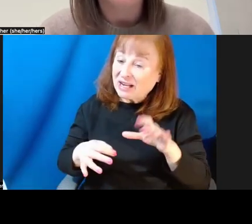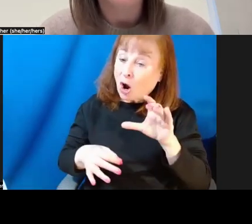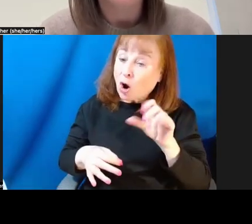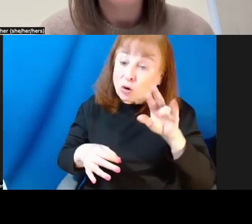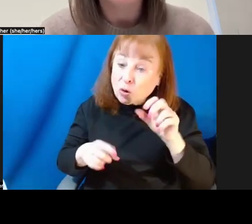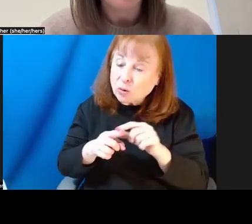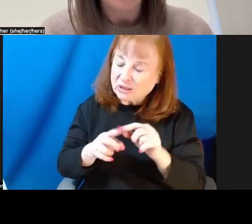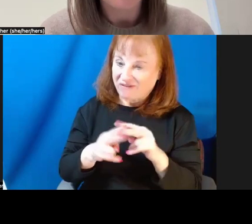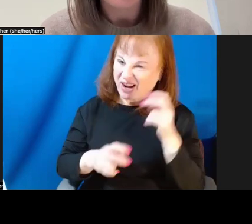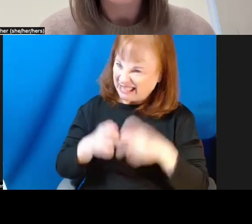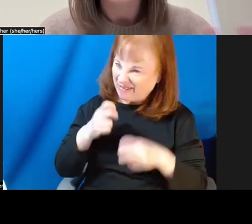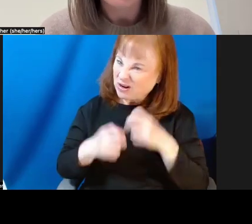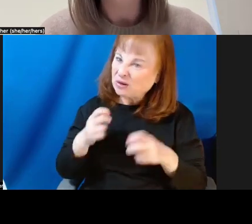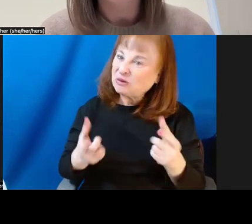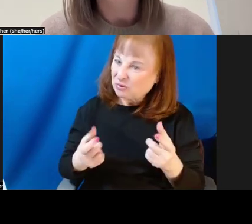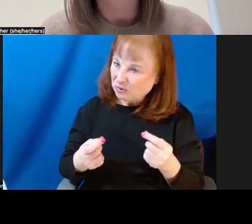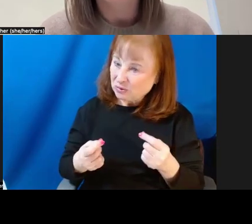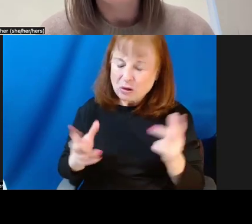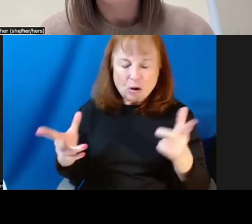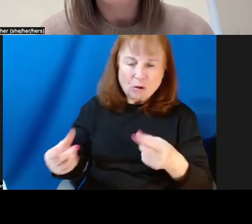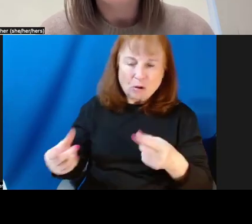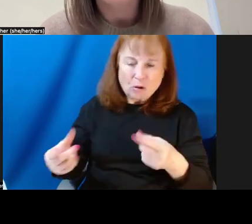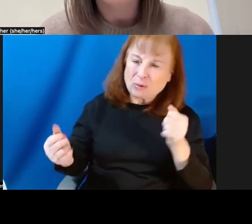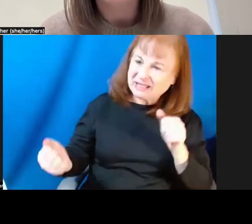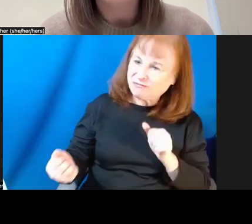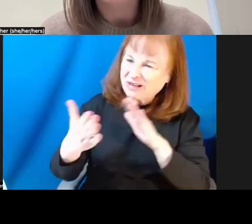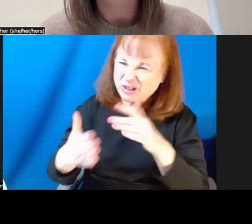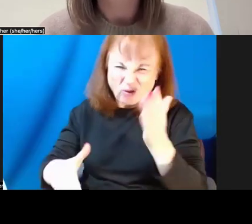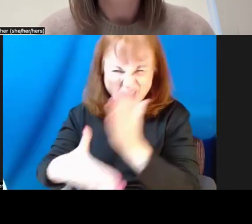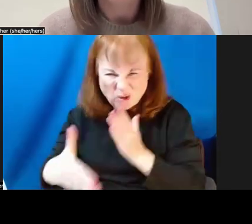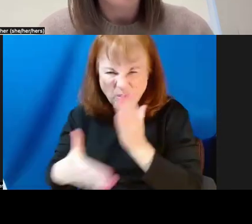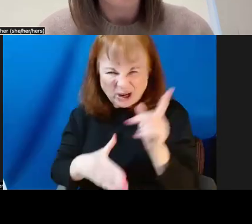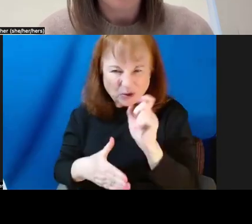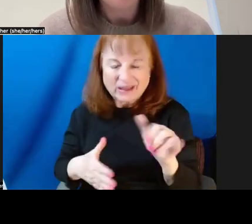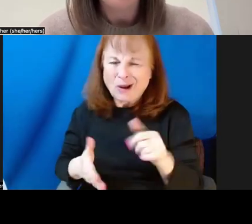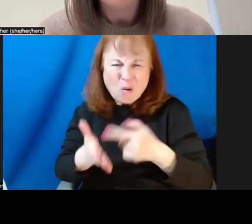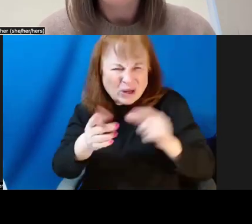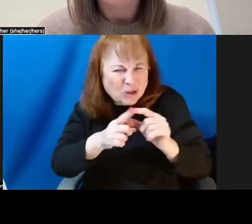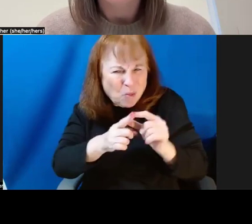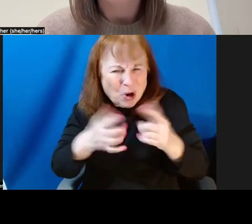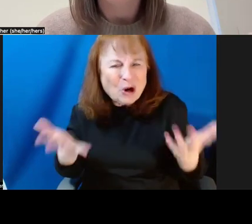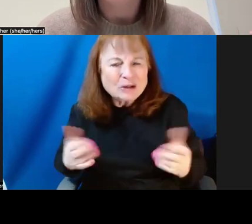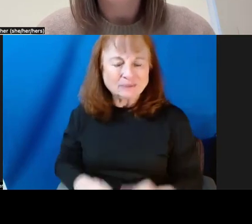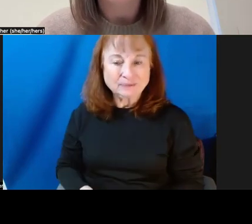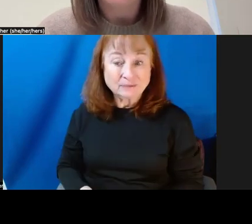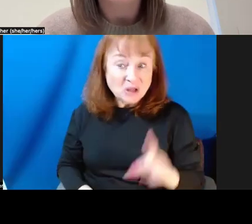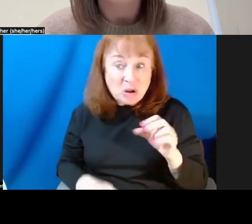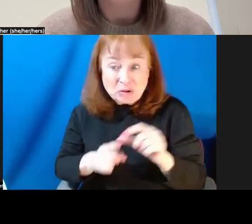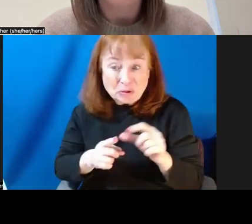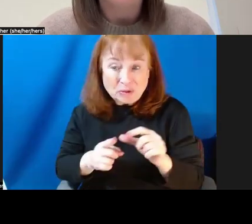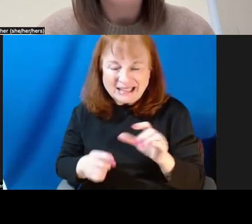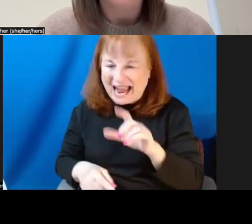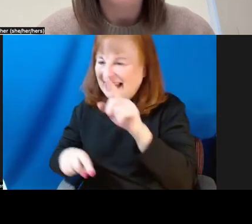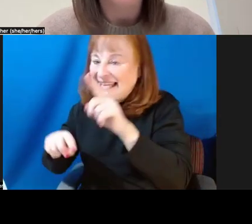quite difficult to do. You quickly run into annoying questions like, what is a word? So do words like can't